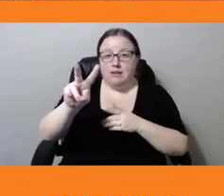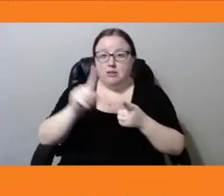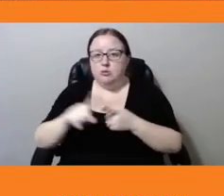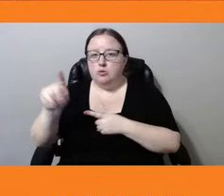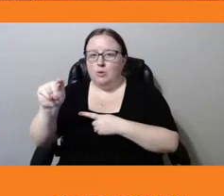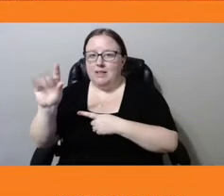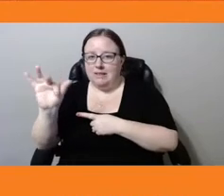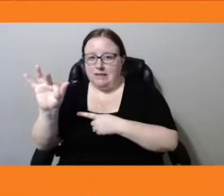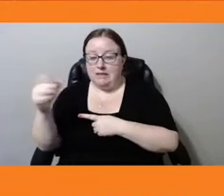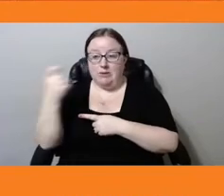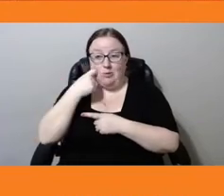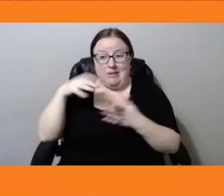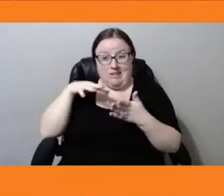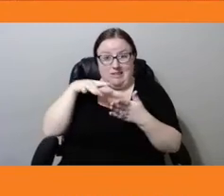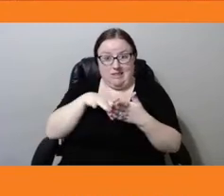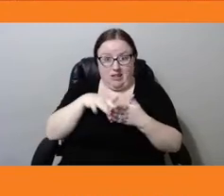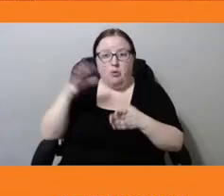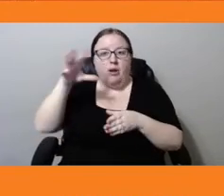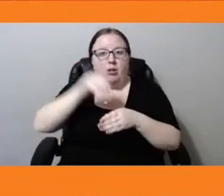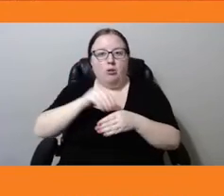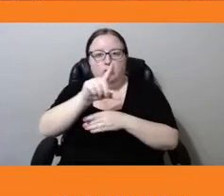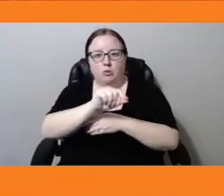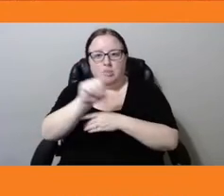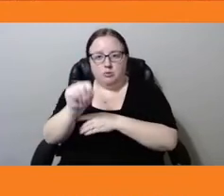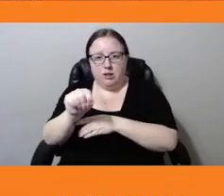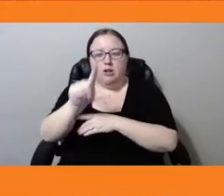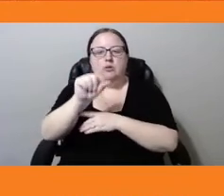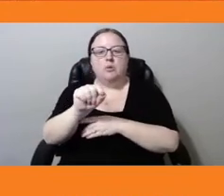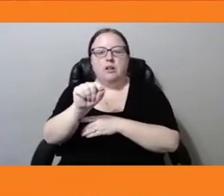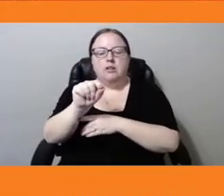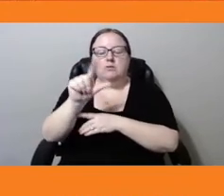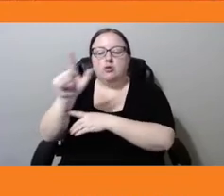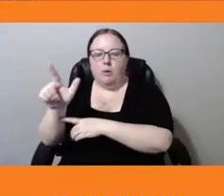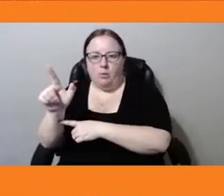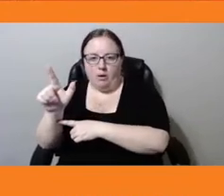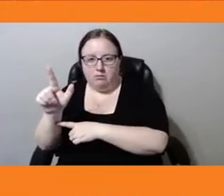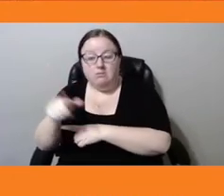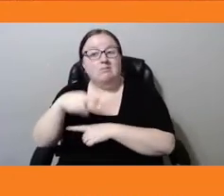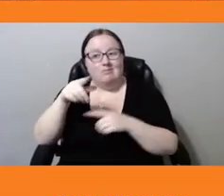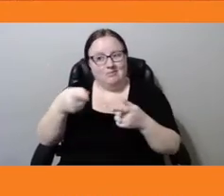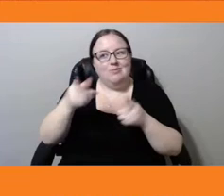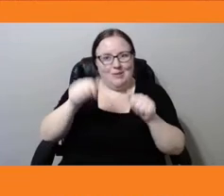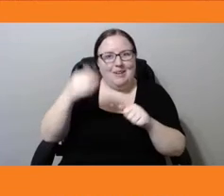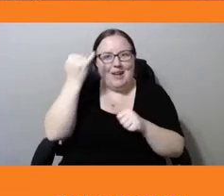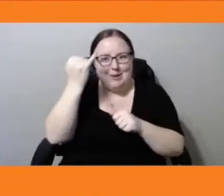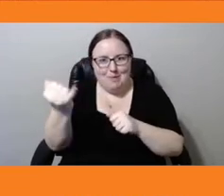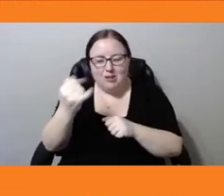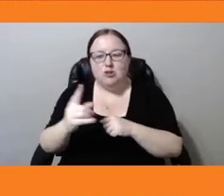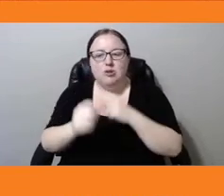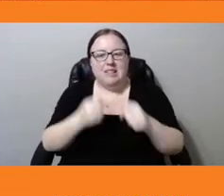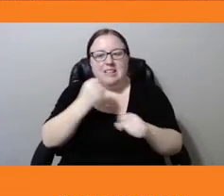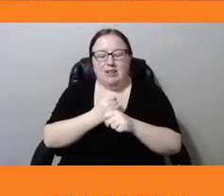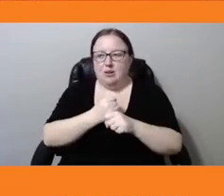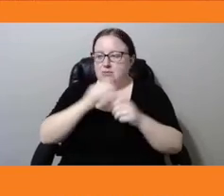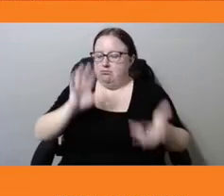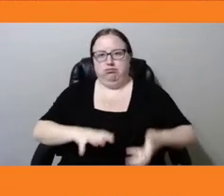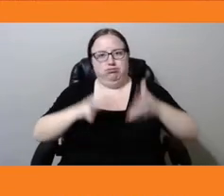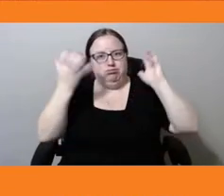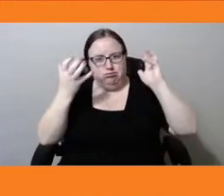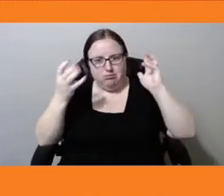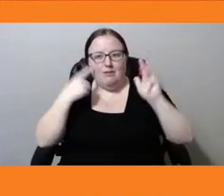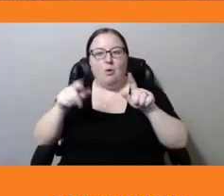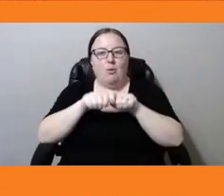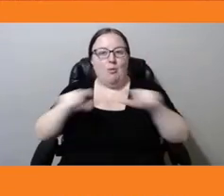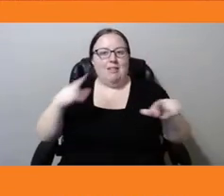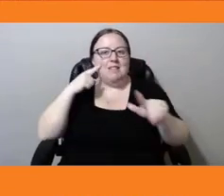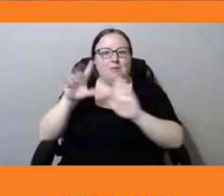in this most recent study, we expanded to include 2020 and 2021. As you can imagine, these years were a bit anomalous for theatrical